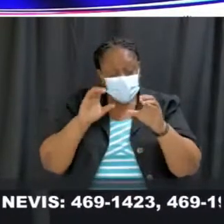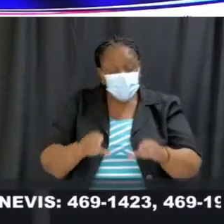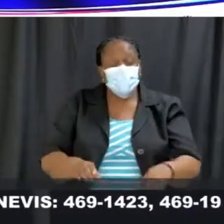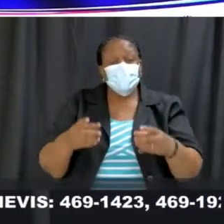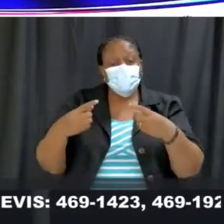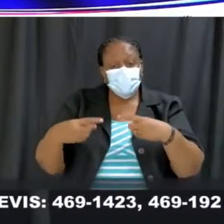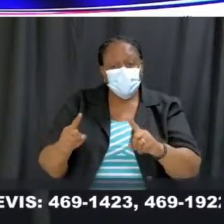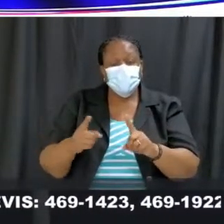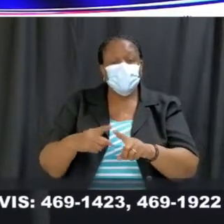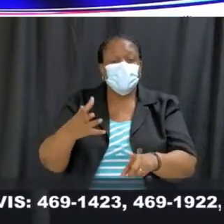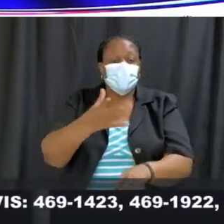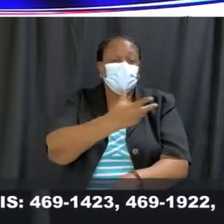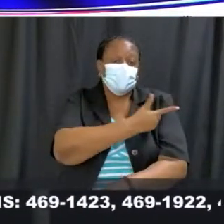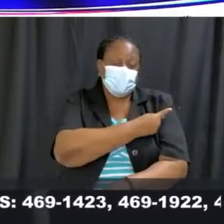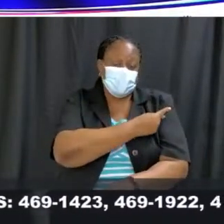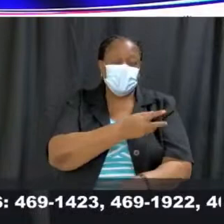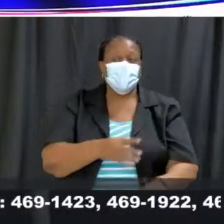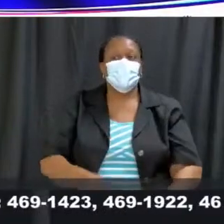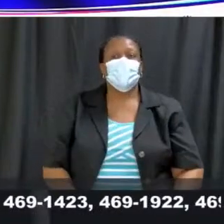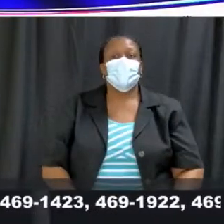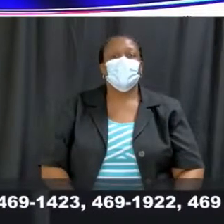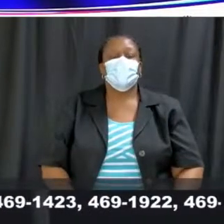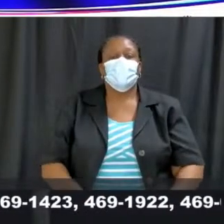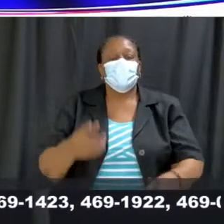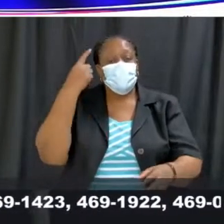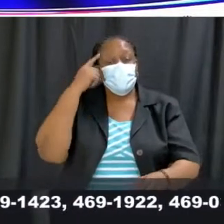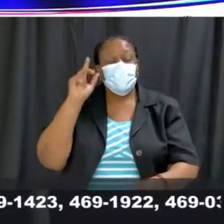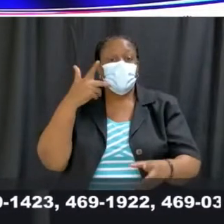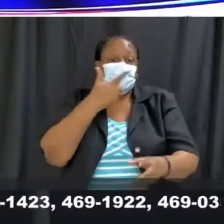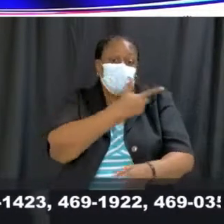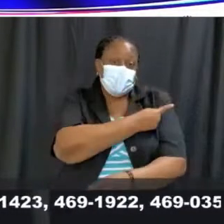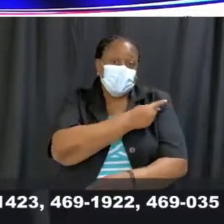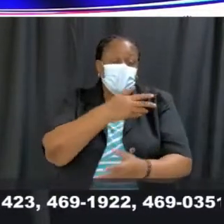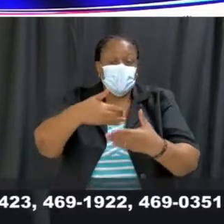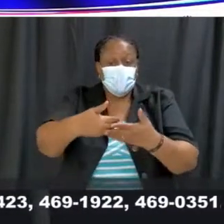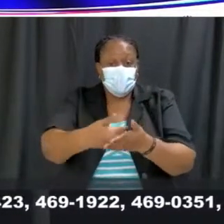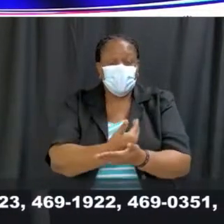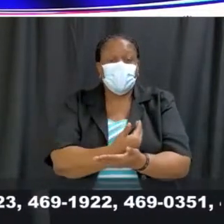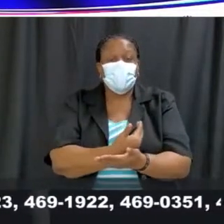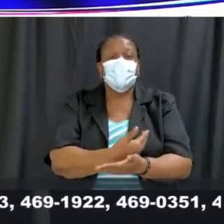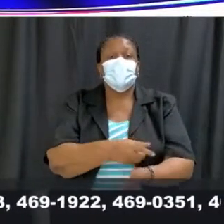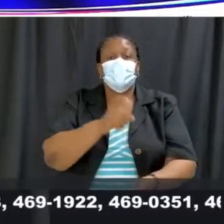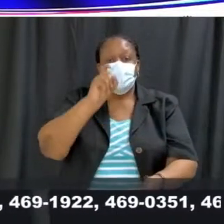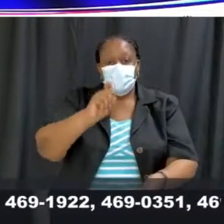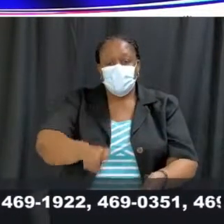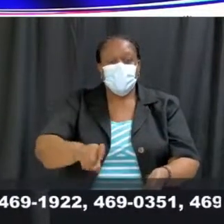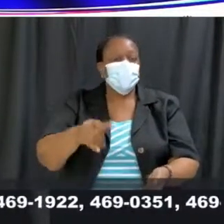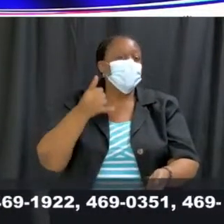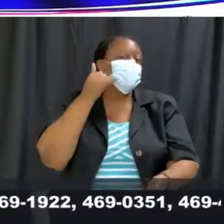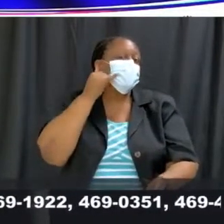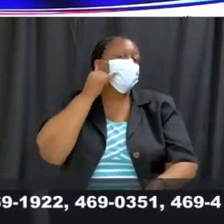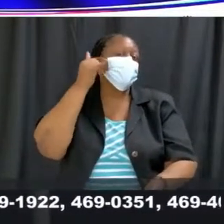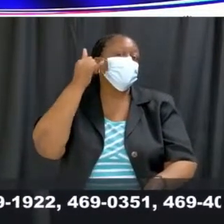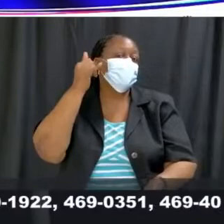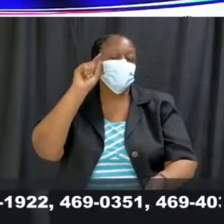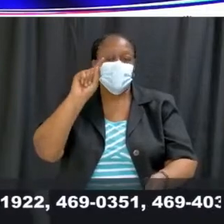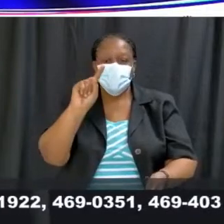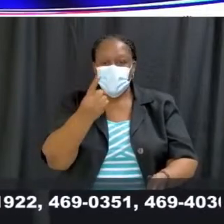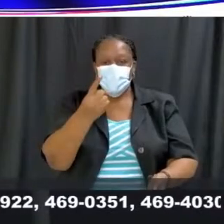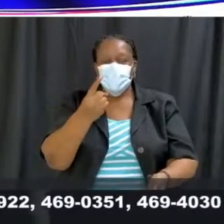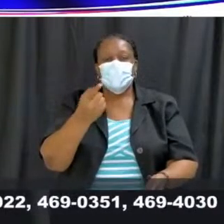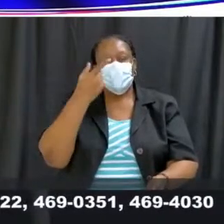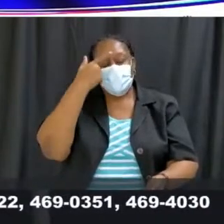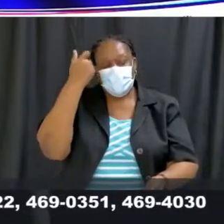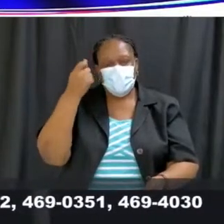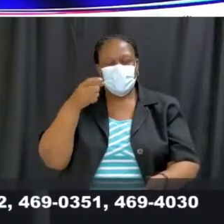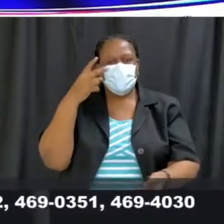and get vaccinated, go through the training required, and be certified. The last appeal I am going to make is